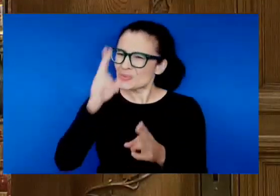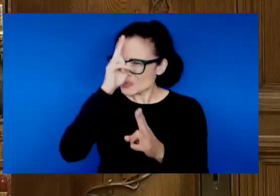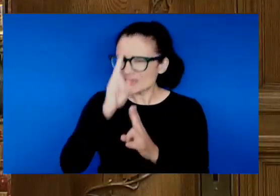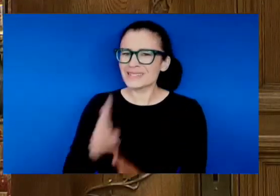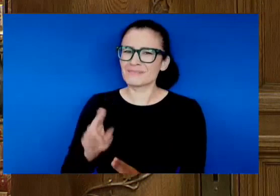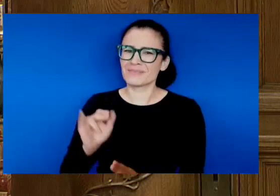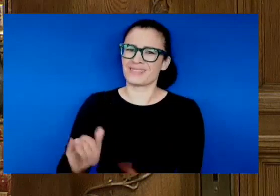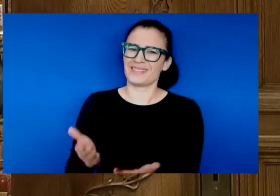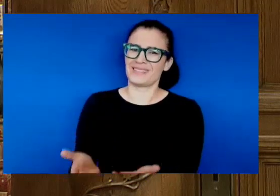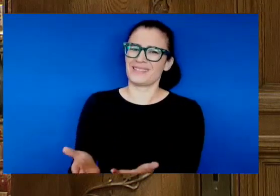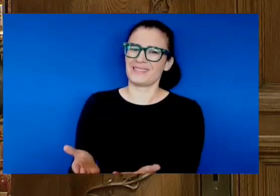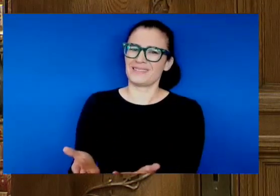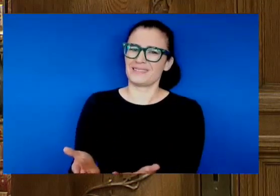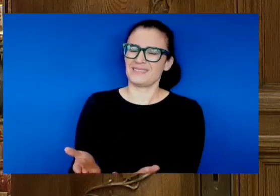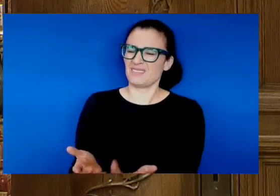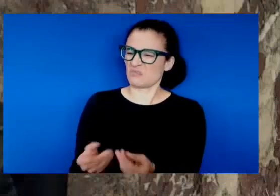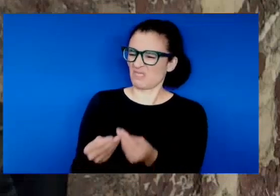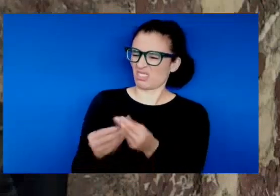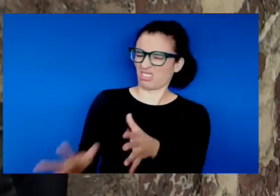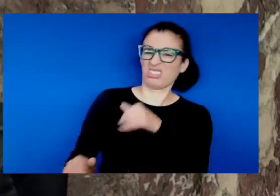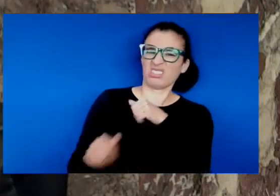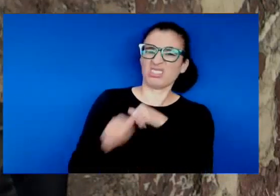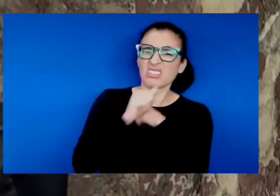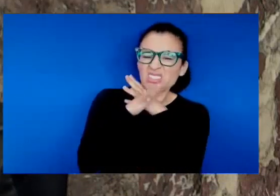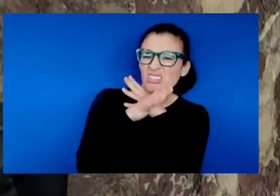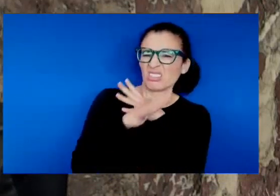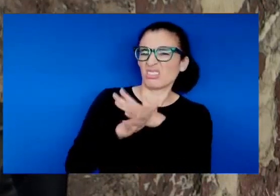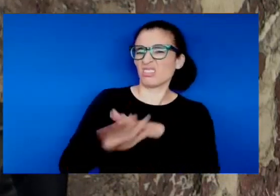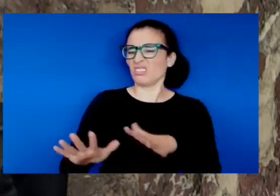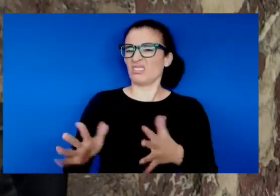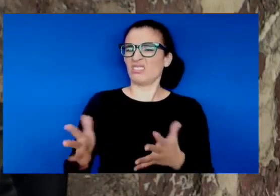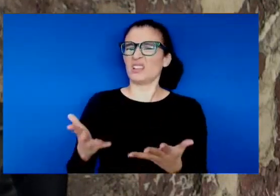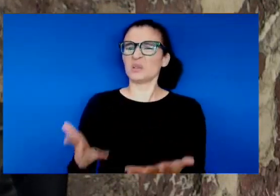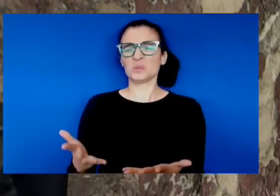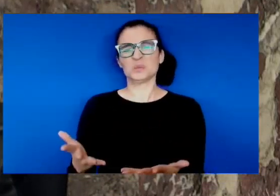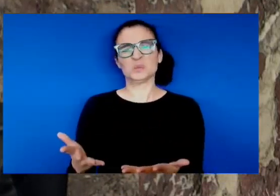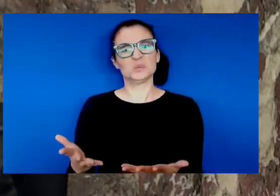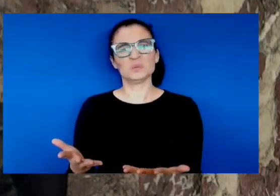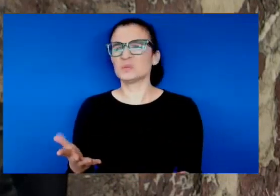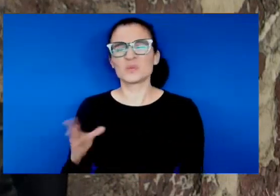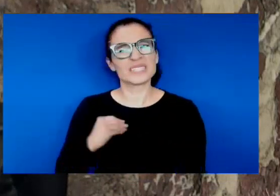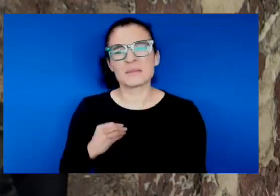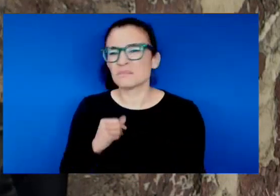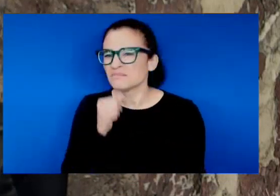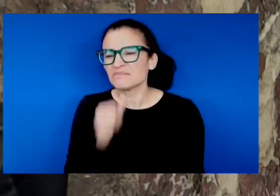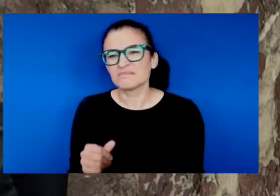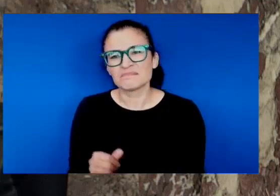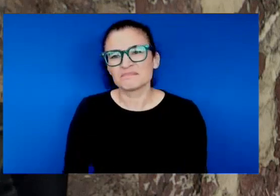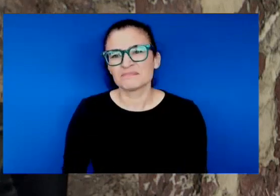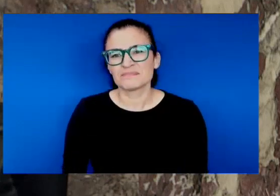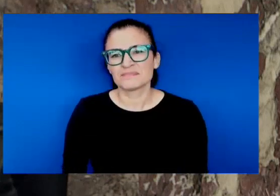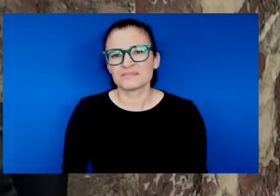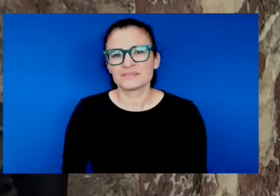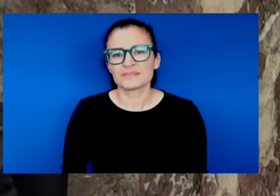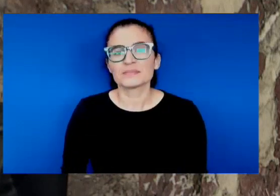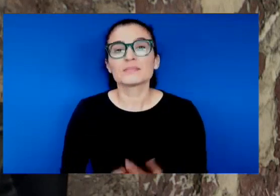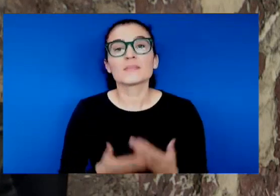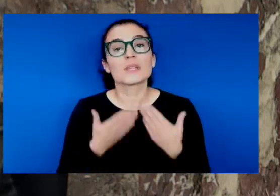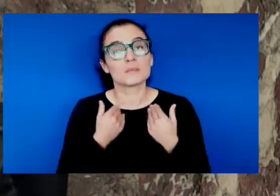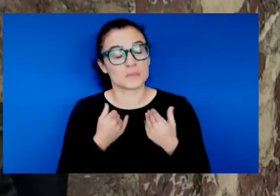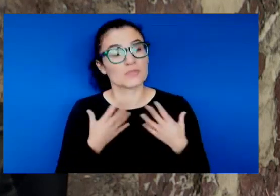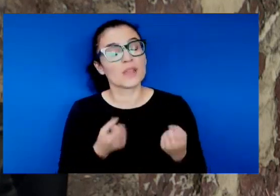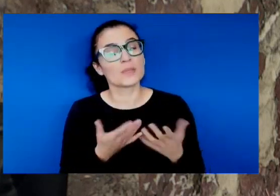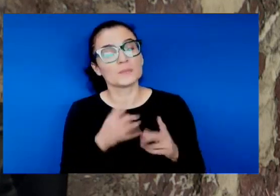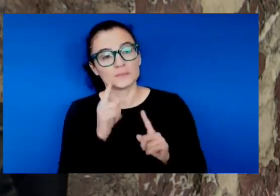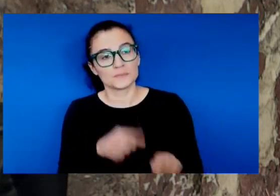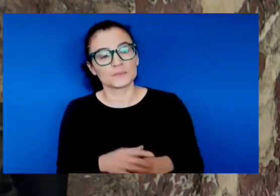Minister of Health. Thank you very much, Honourable Speaker. And the member knows that whenever he raises an issue with me, he gets an immediate response, as